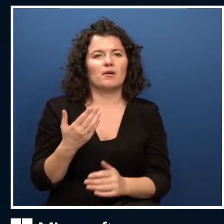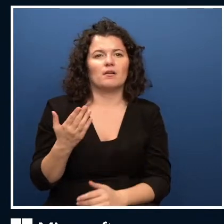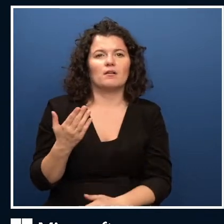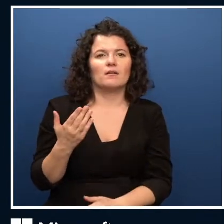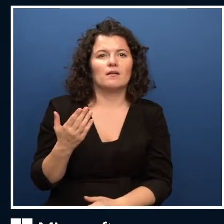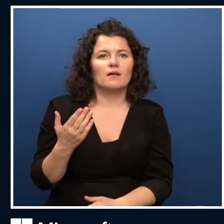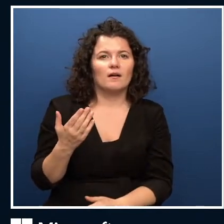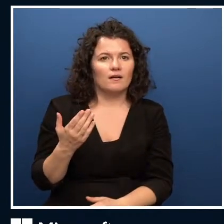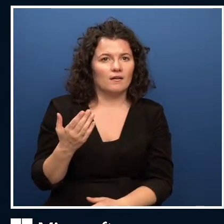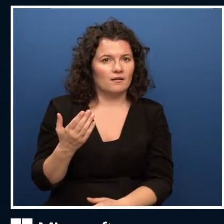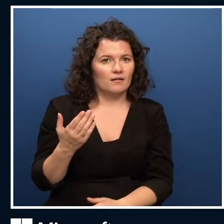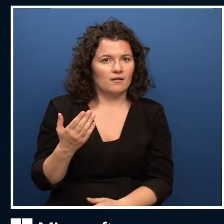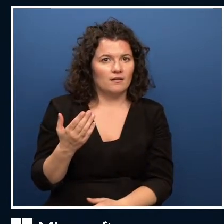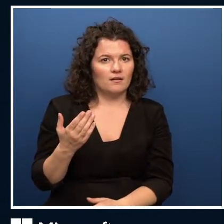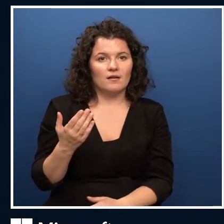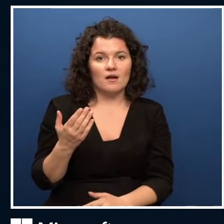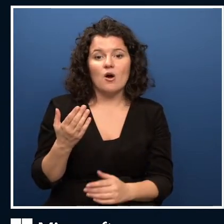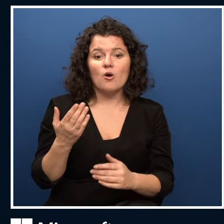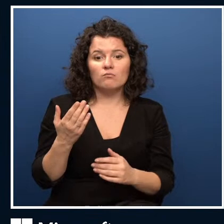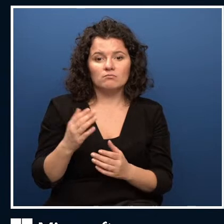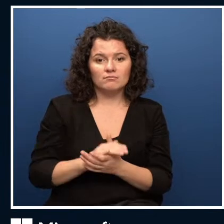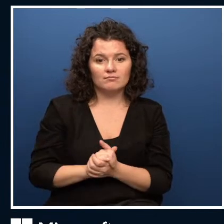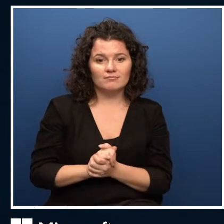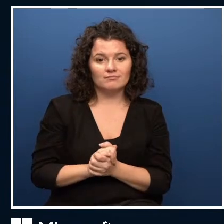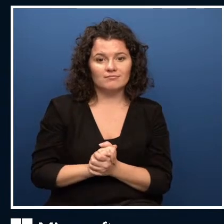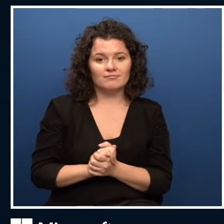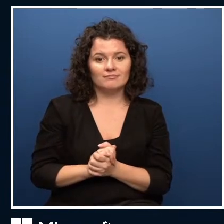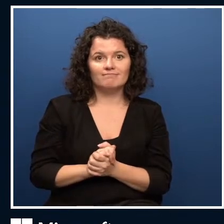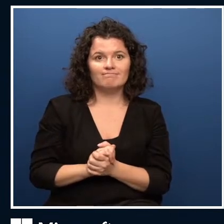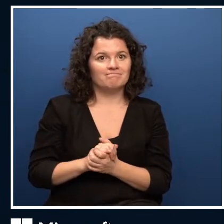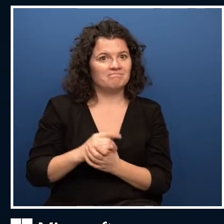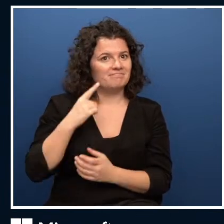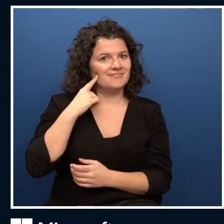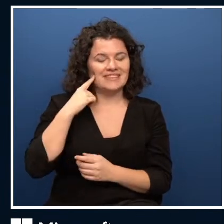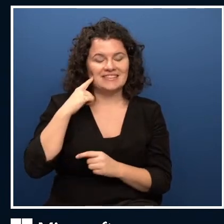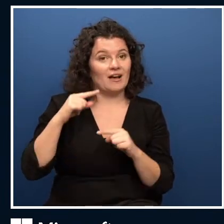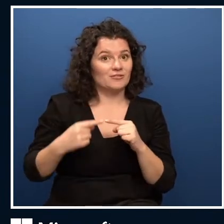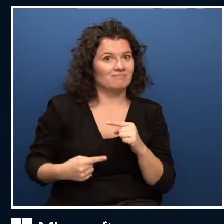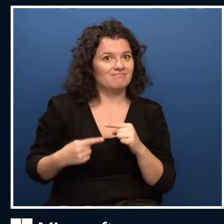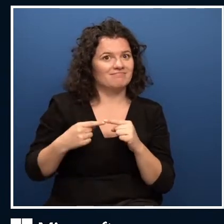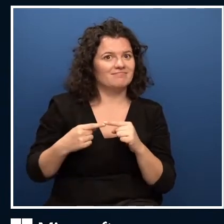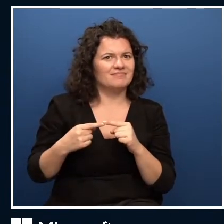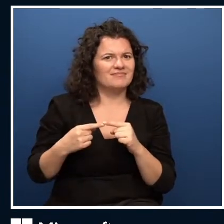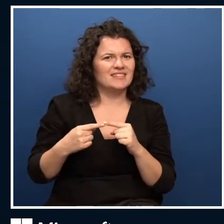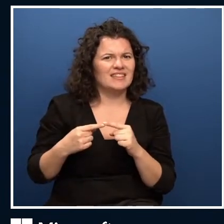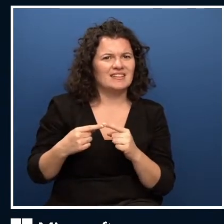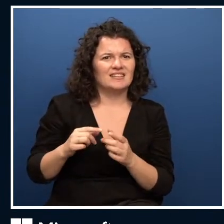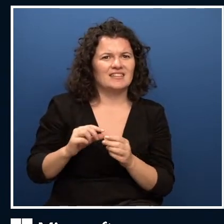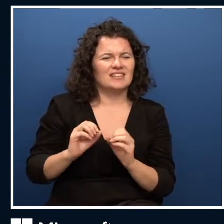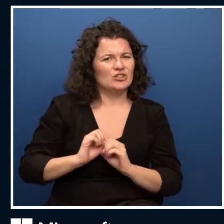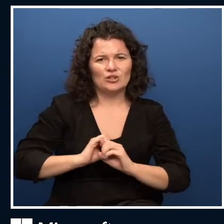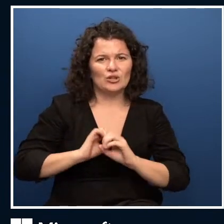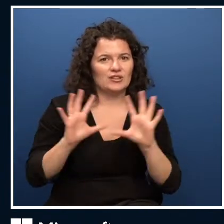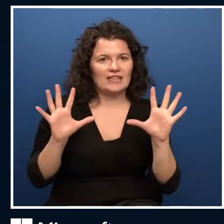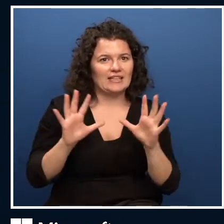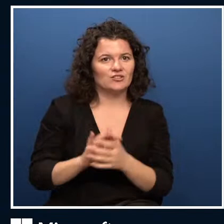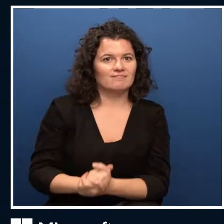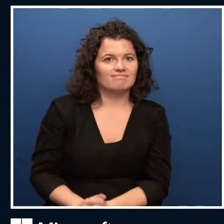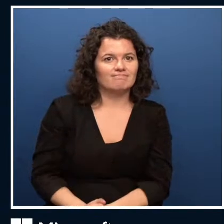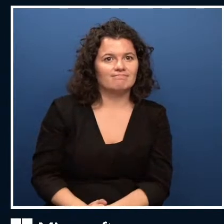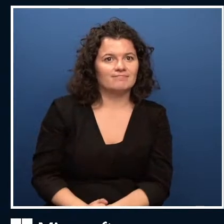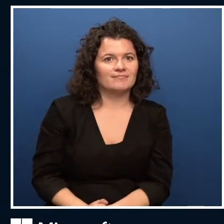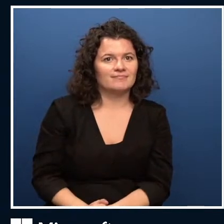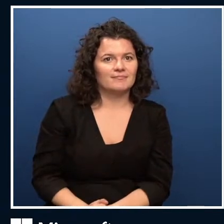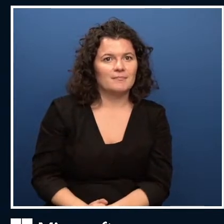of Ocado, and he's an amazing person in the depth of his experience in sort of robotics and how the future in mobility and